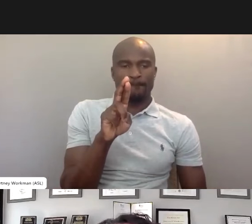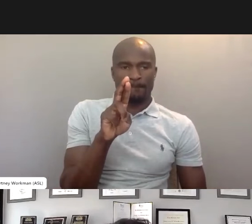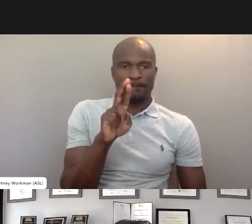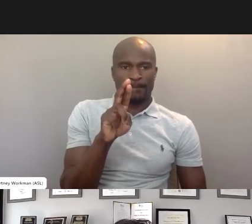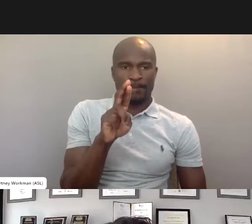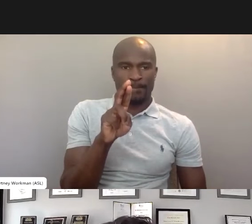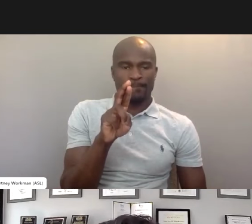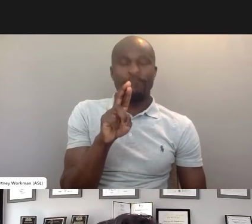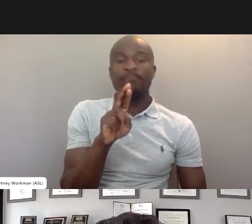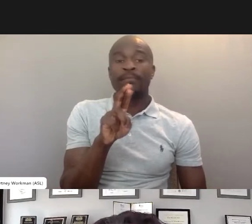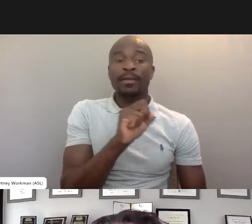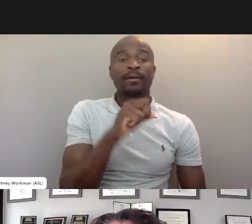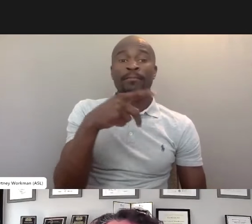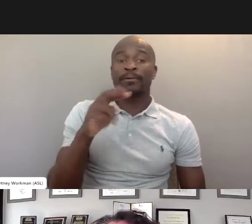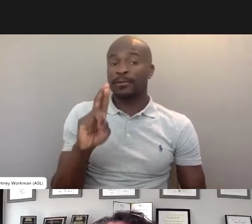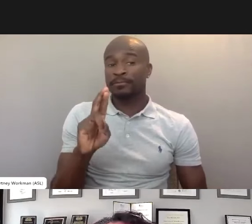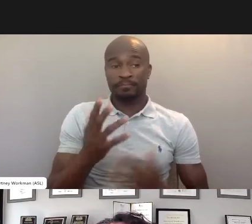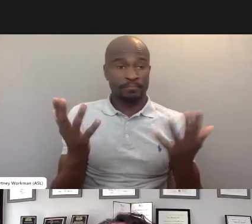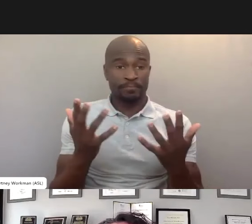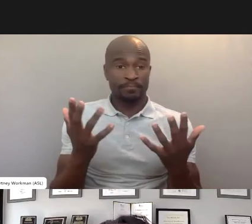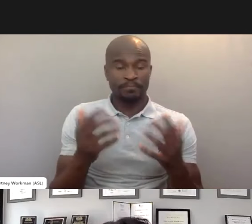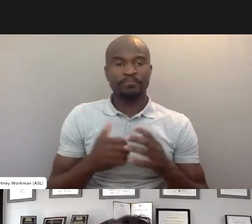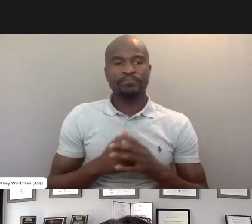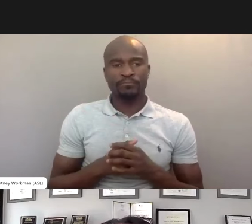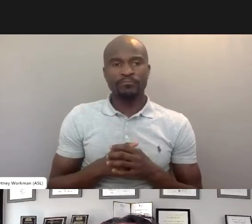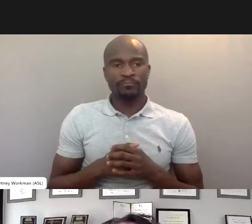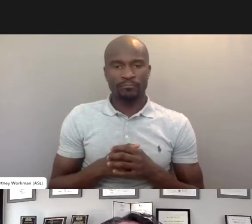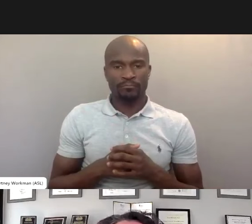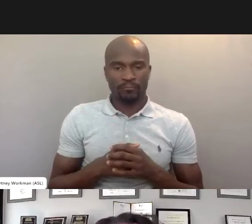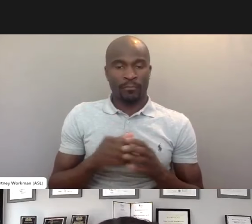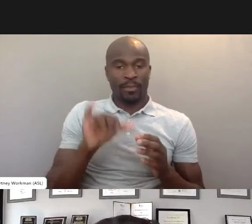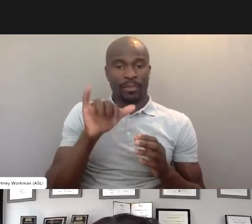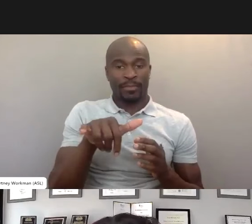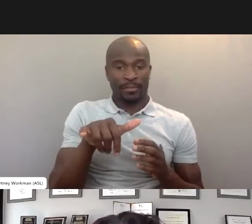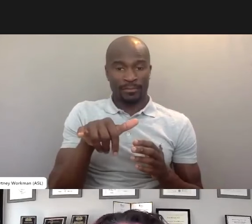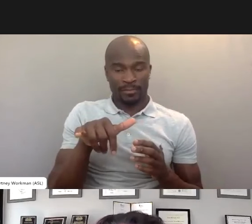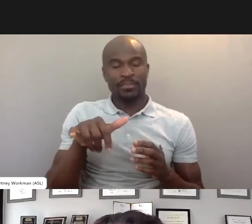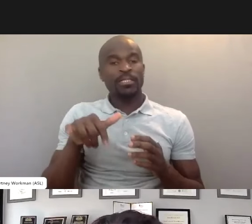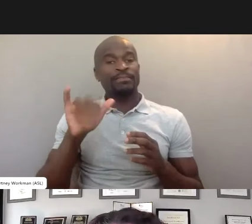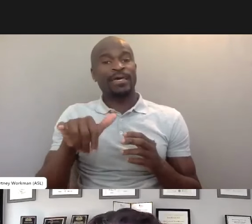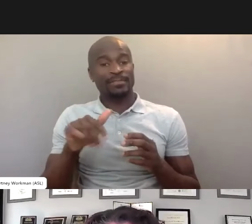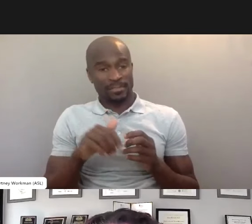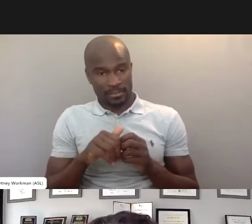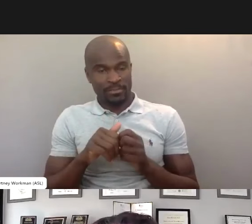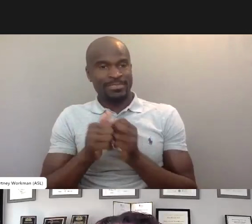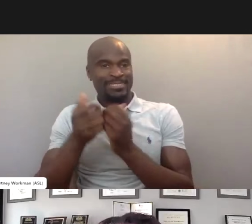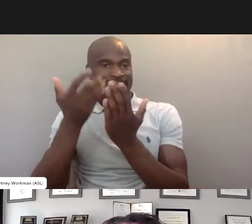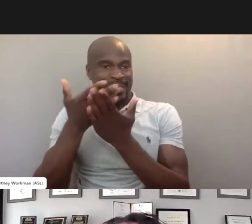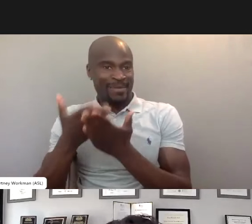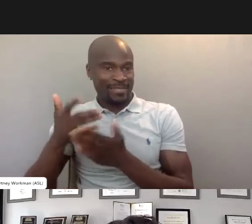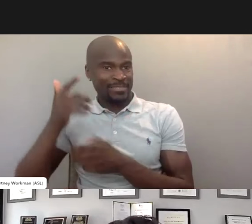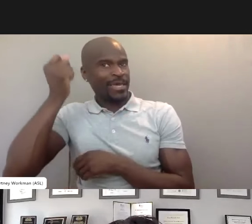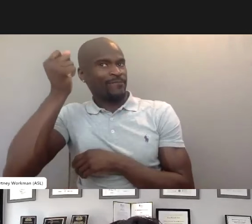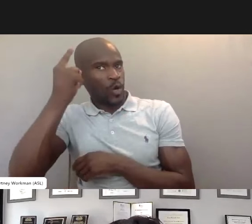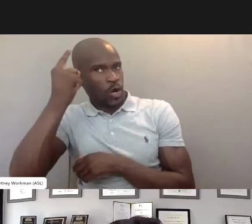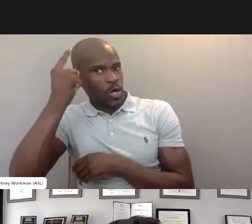So skills for psychological recovery, or SPR, is also an evidence-informed intervention. Again, kind of being mindful of that language.